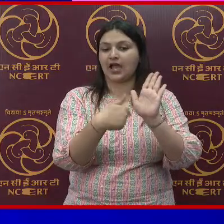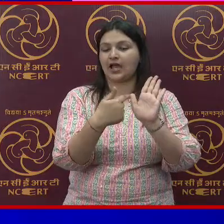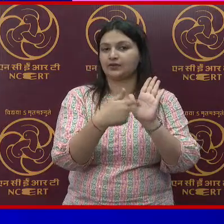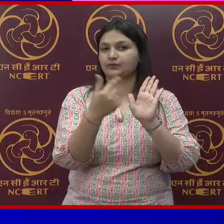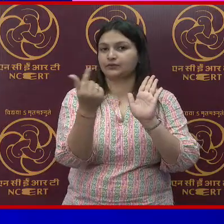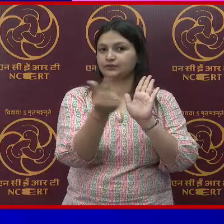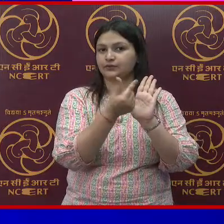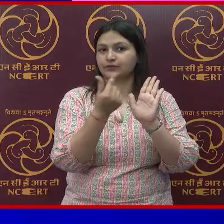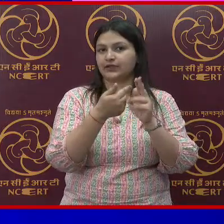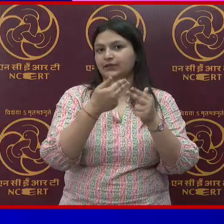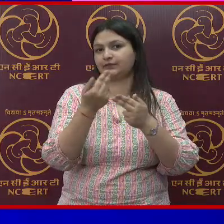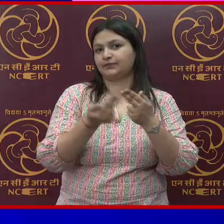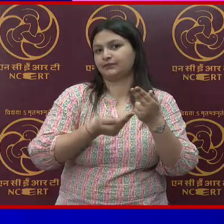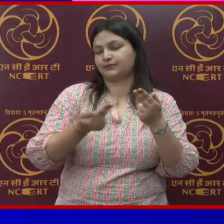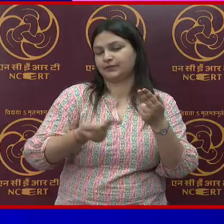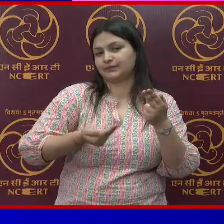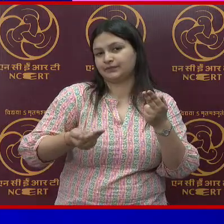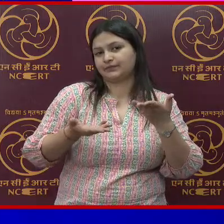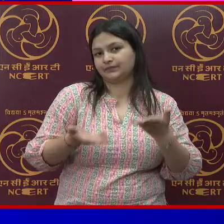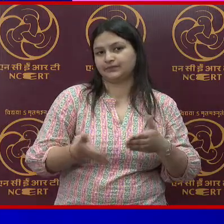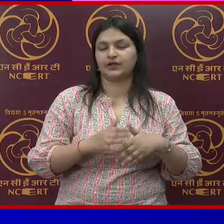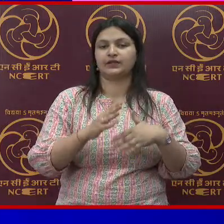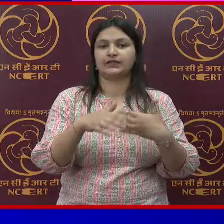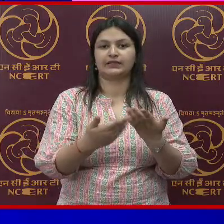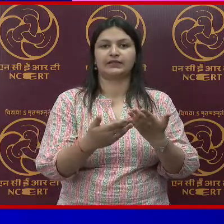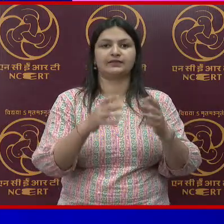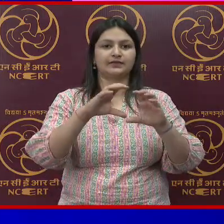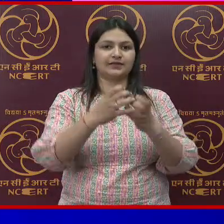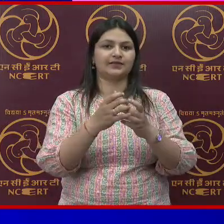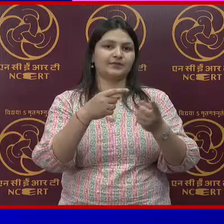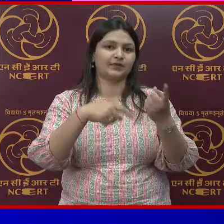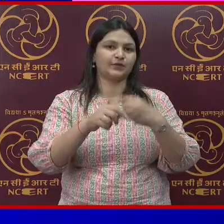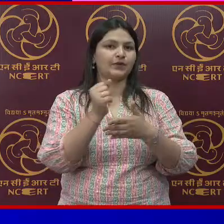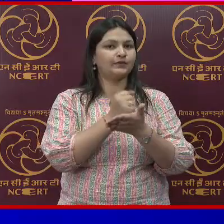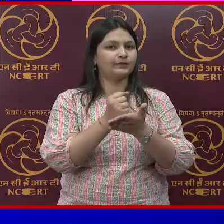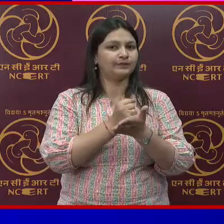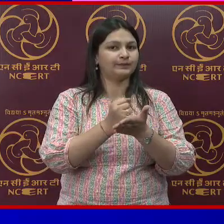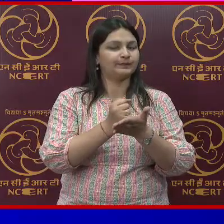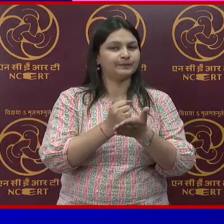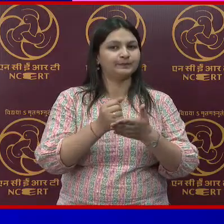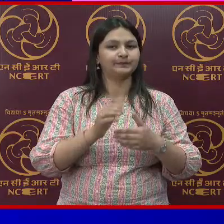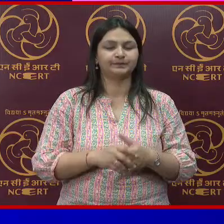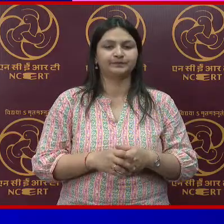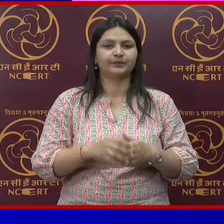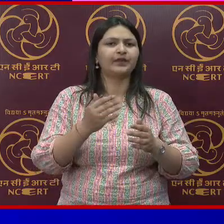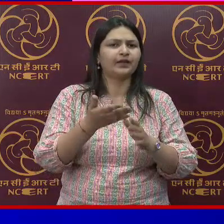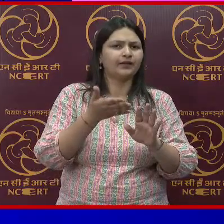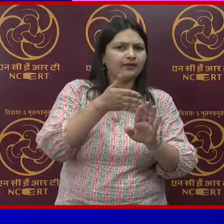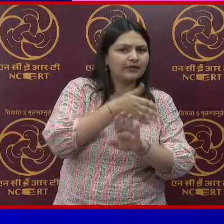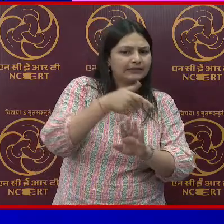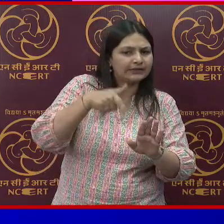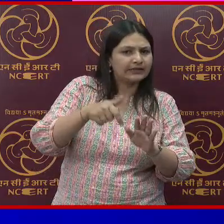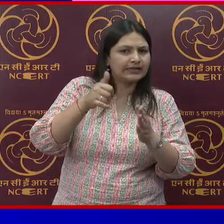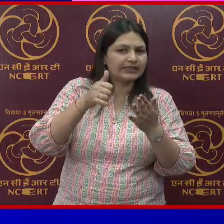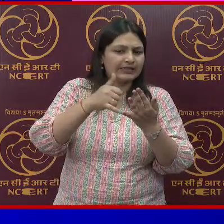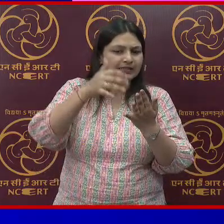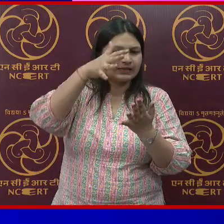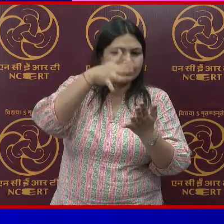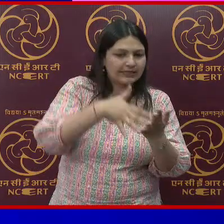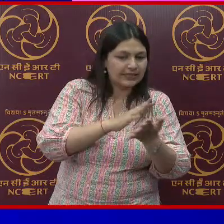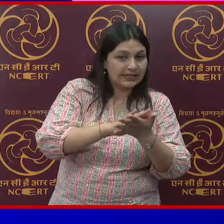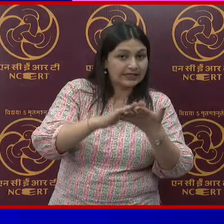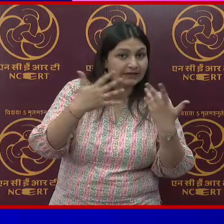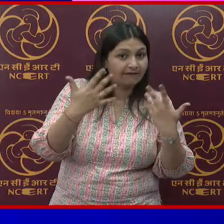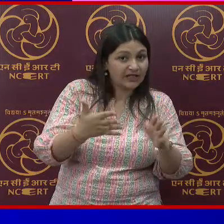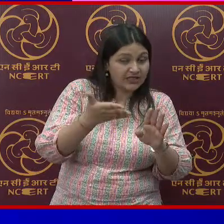speak about it a few lines in the next class. Okay. And before we wind up, ma'am, I have one